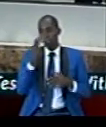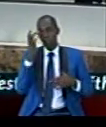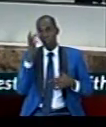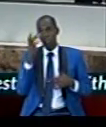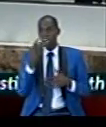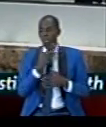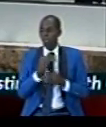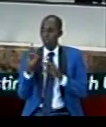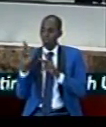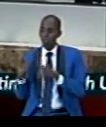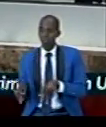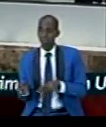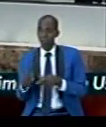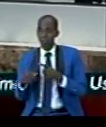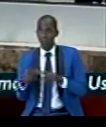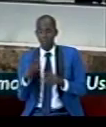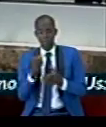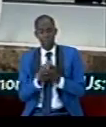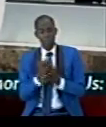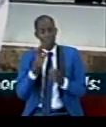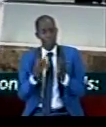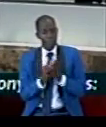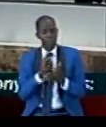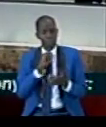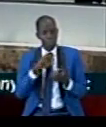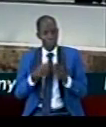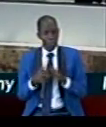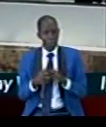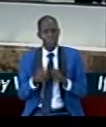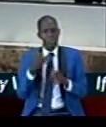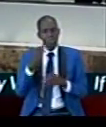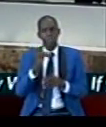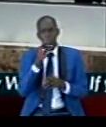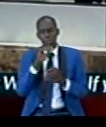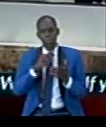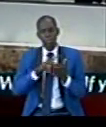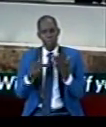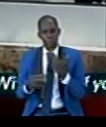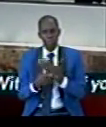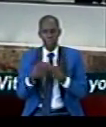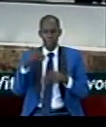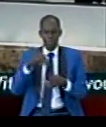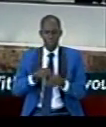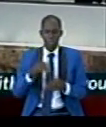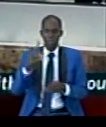that's the case, there's a program in Deeper Life Church.